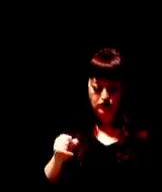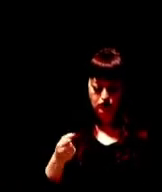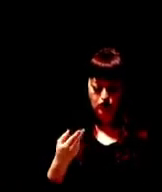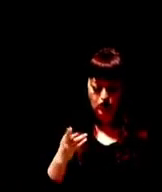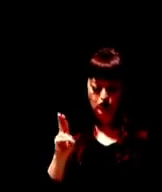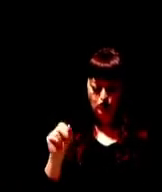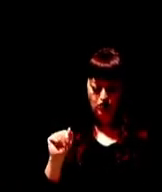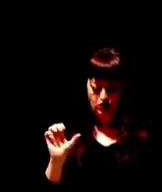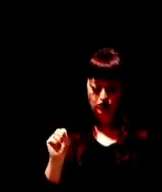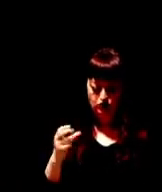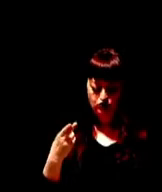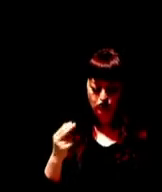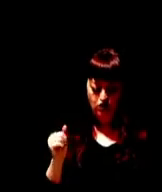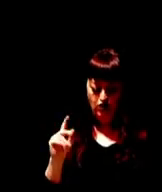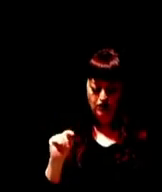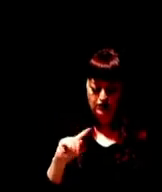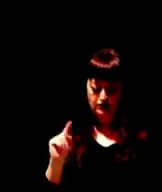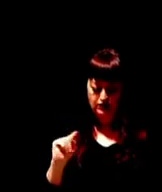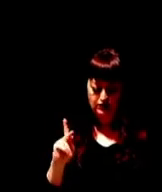Joshua Shotsky.